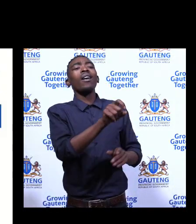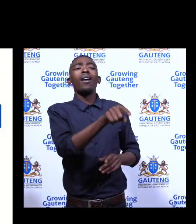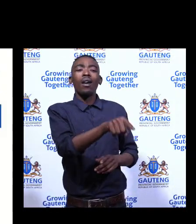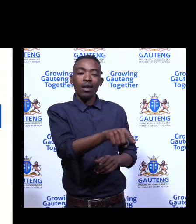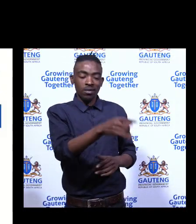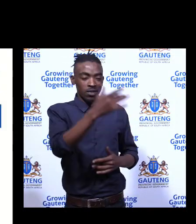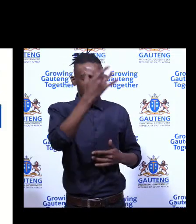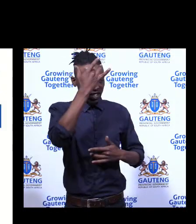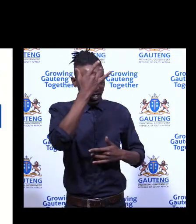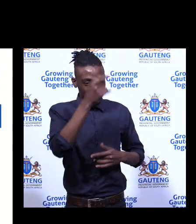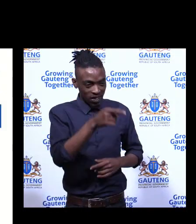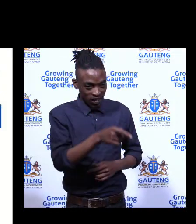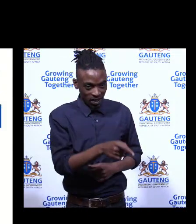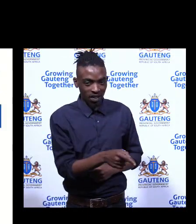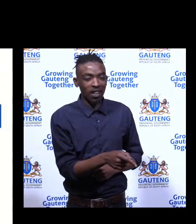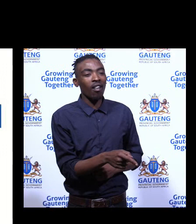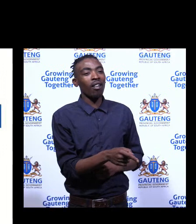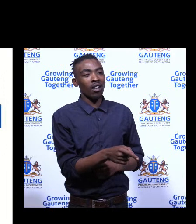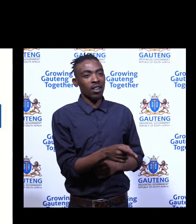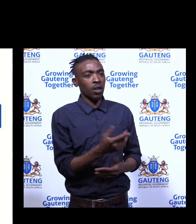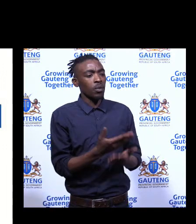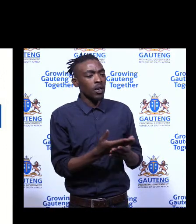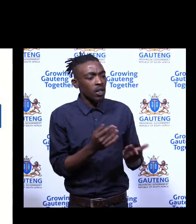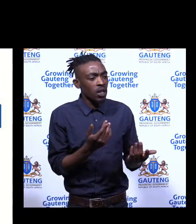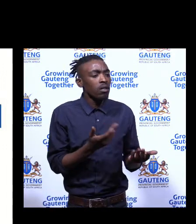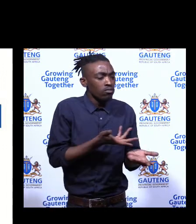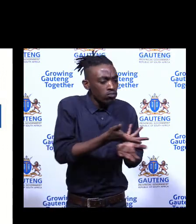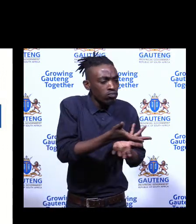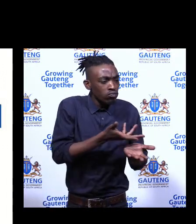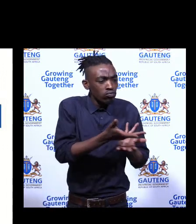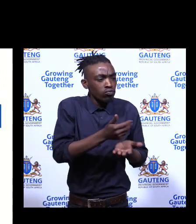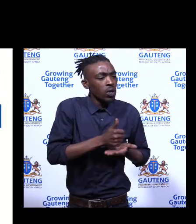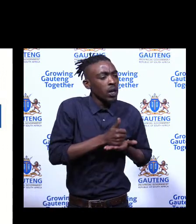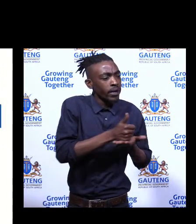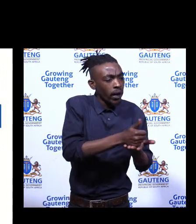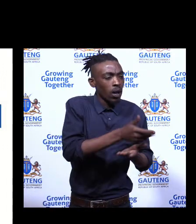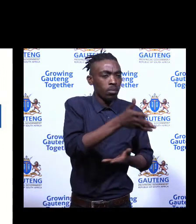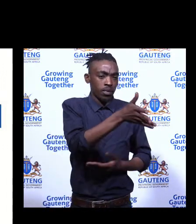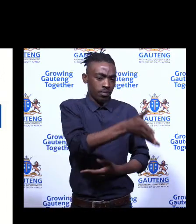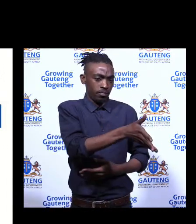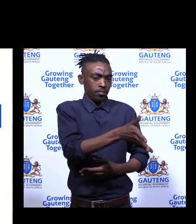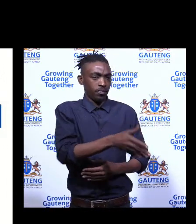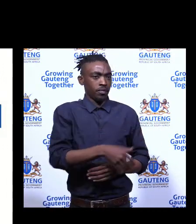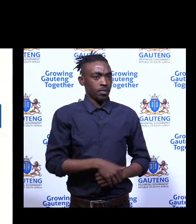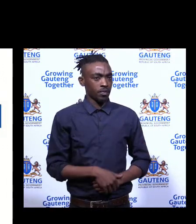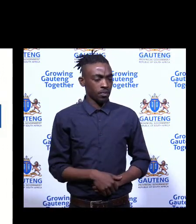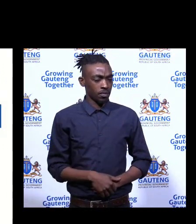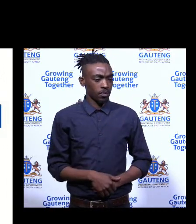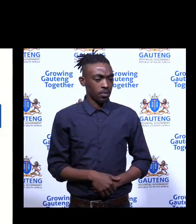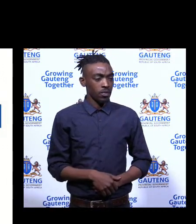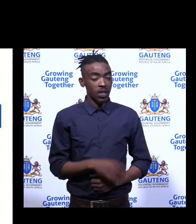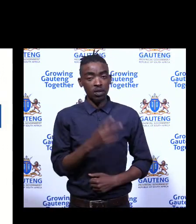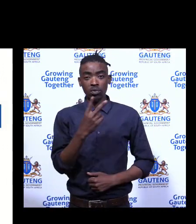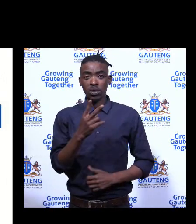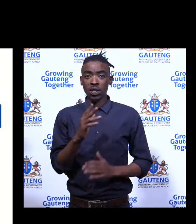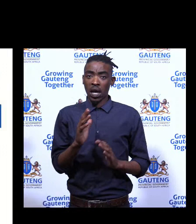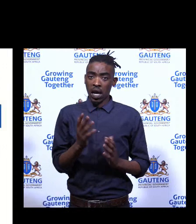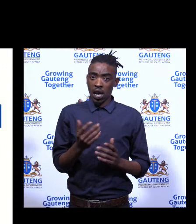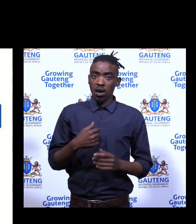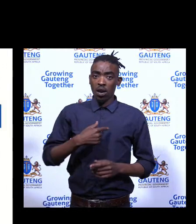severely ill and be able to intervene. And that is where that health catchment area and